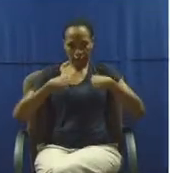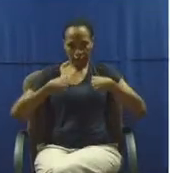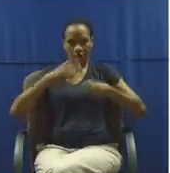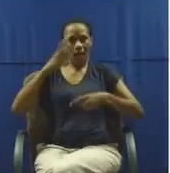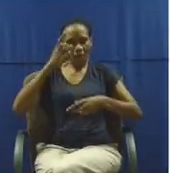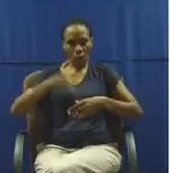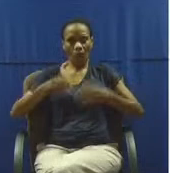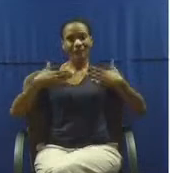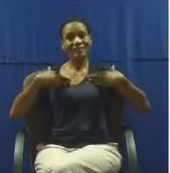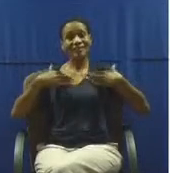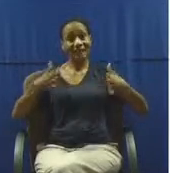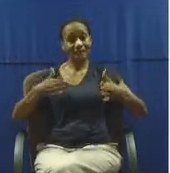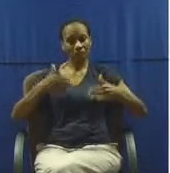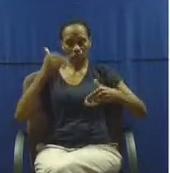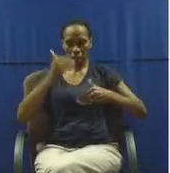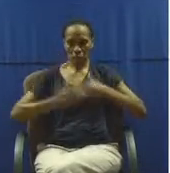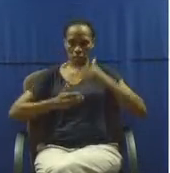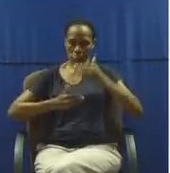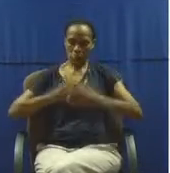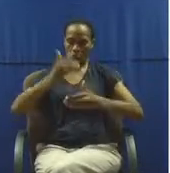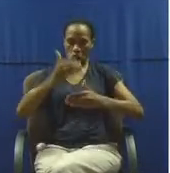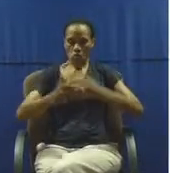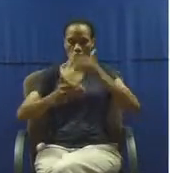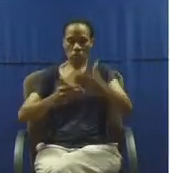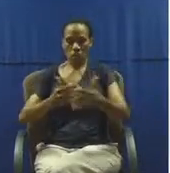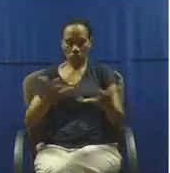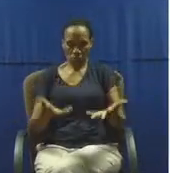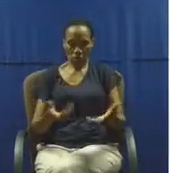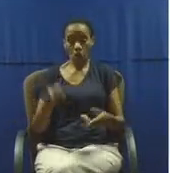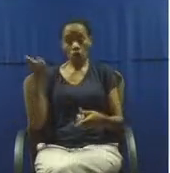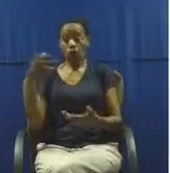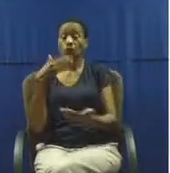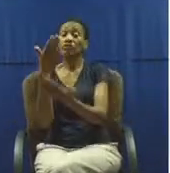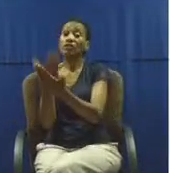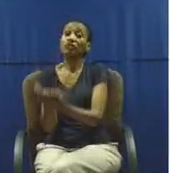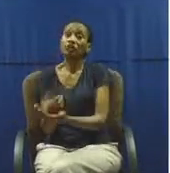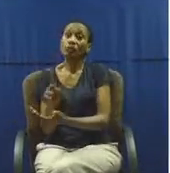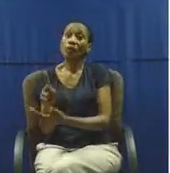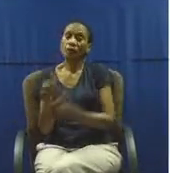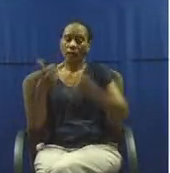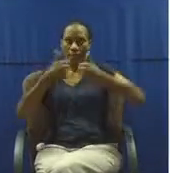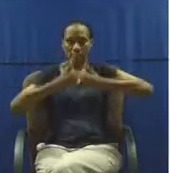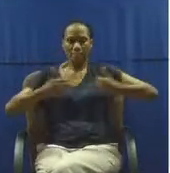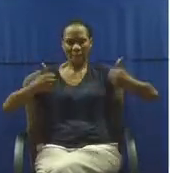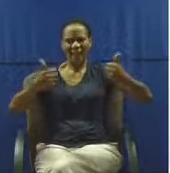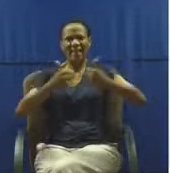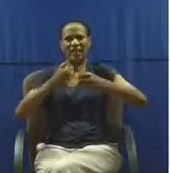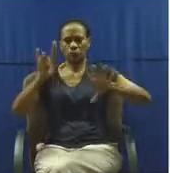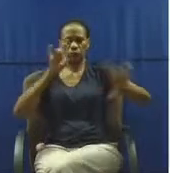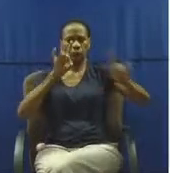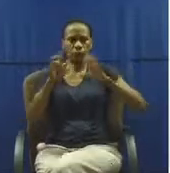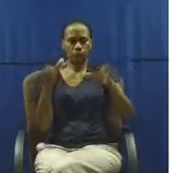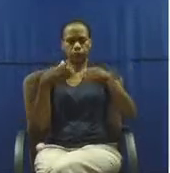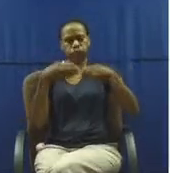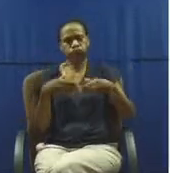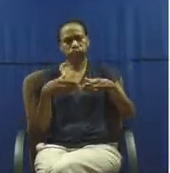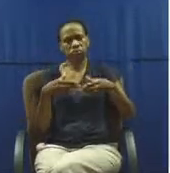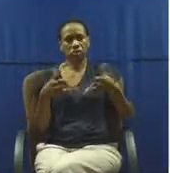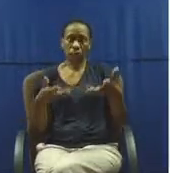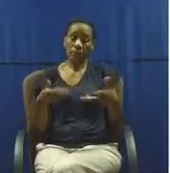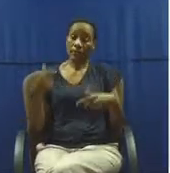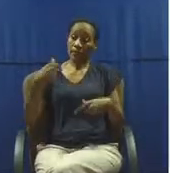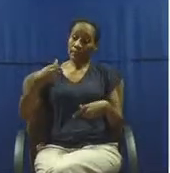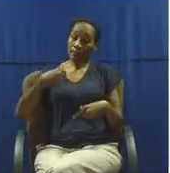a process. And you are suggesting panel of experts and all that, and I